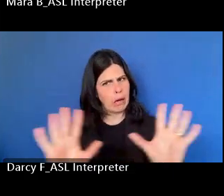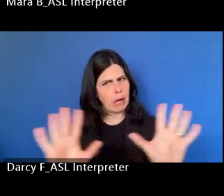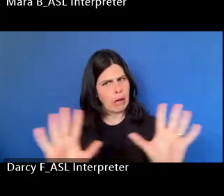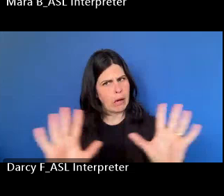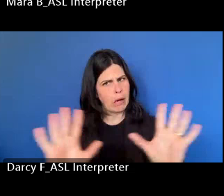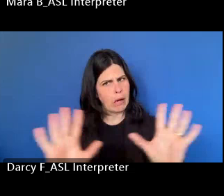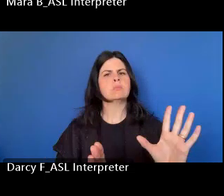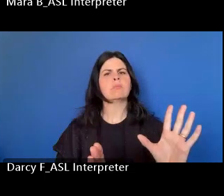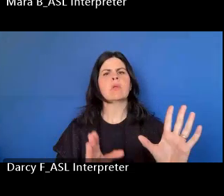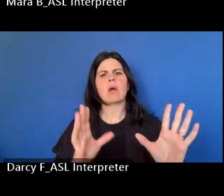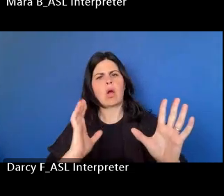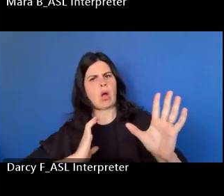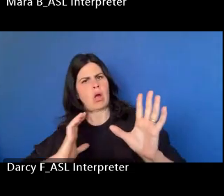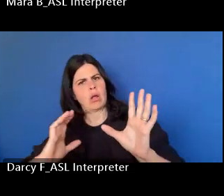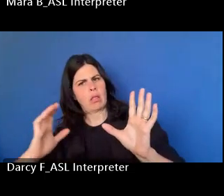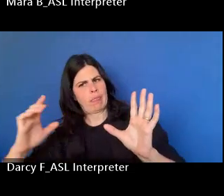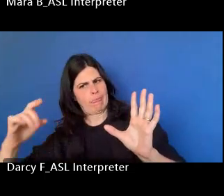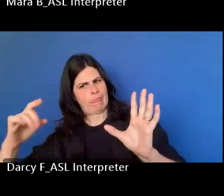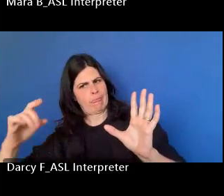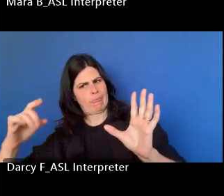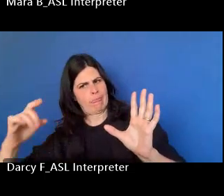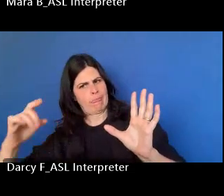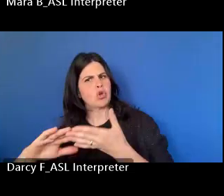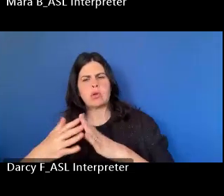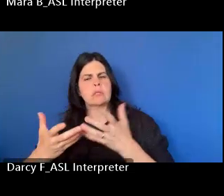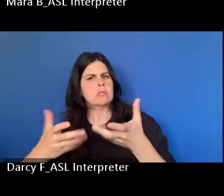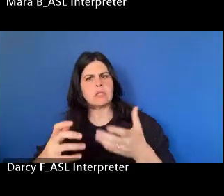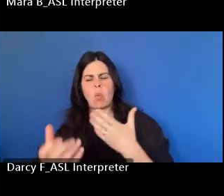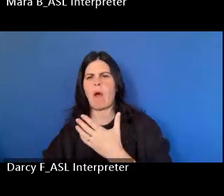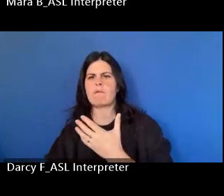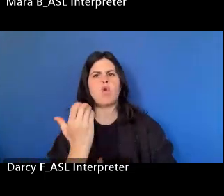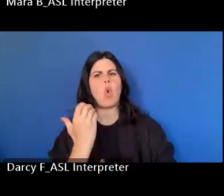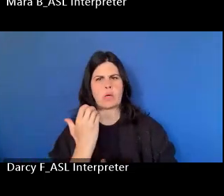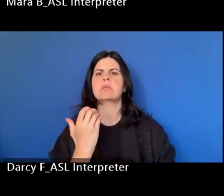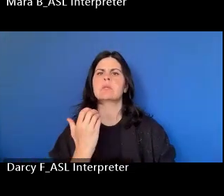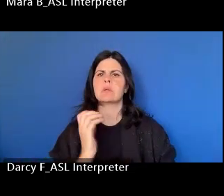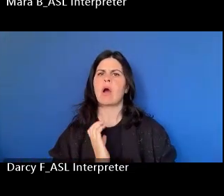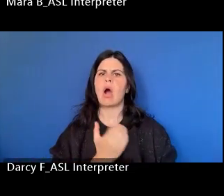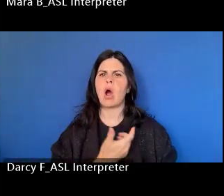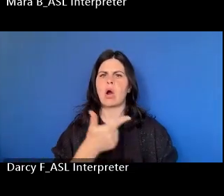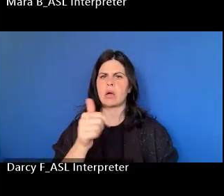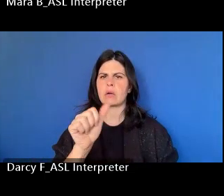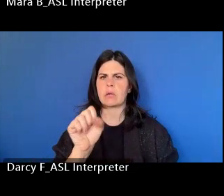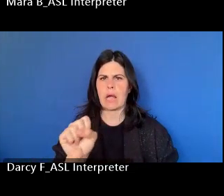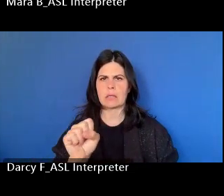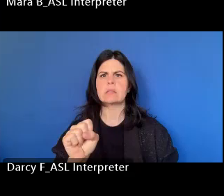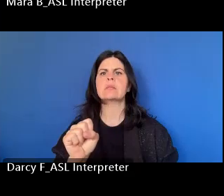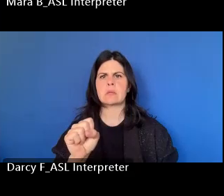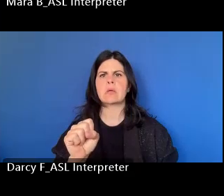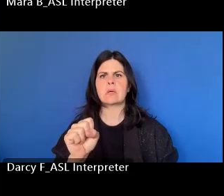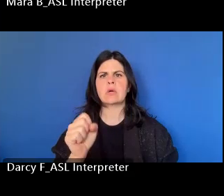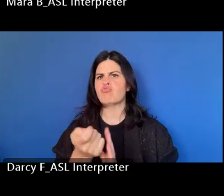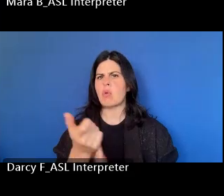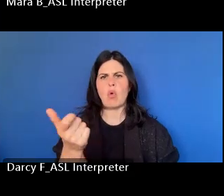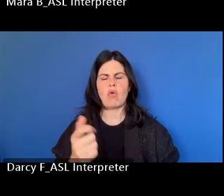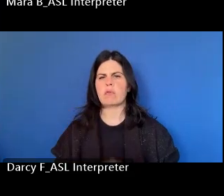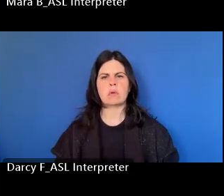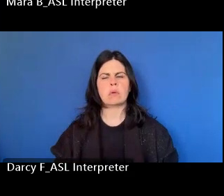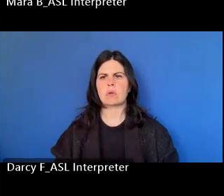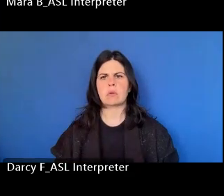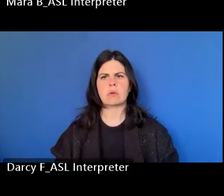does not want to be forced to have our gas lines removed, and we do not want to be forced